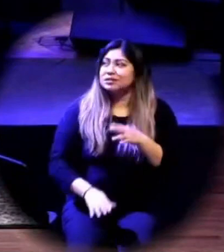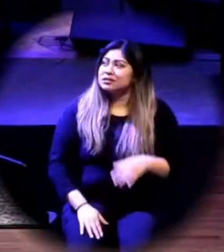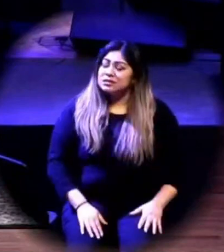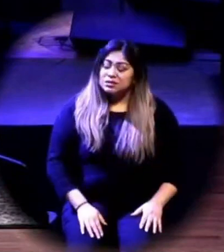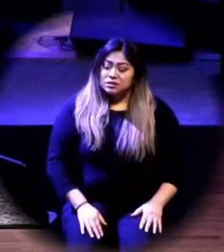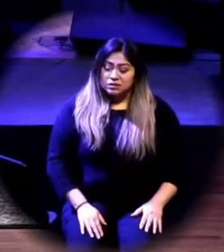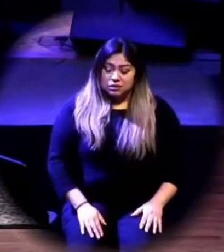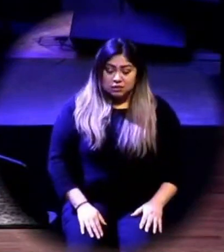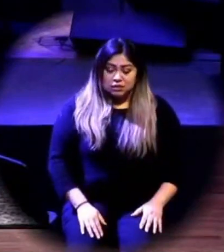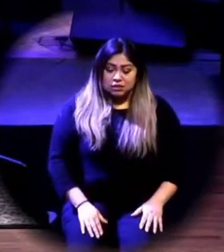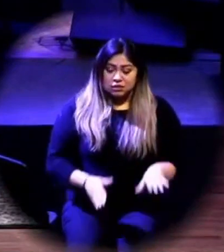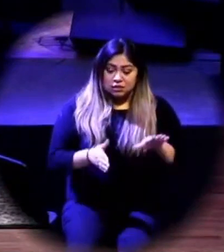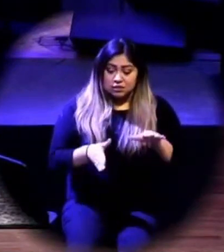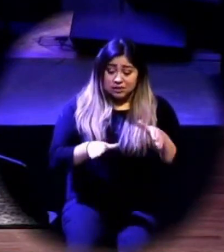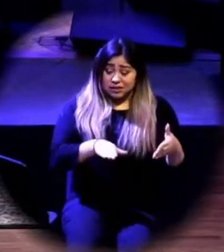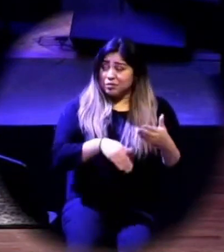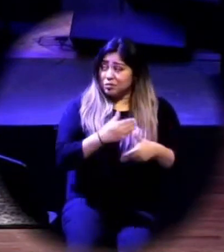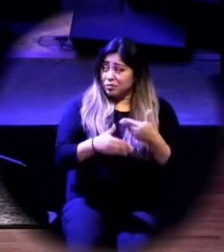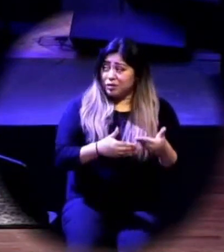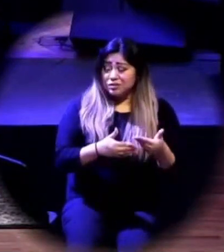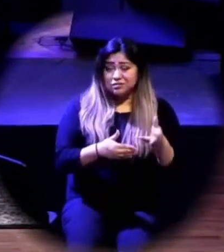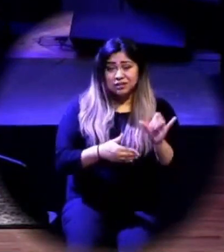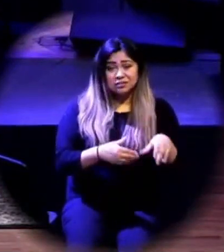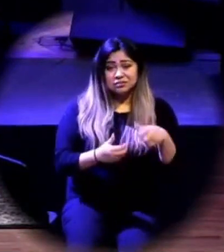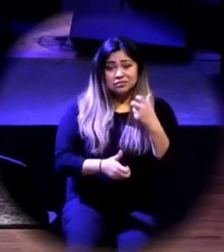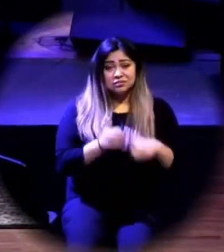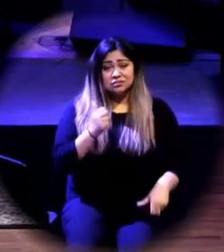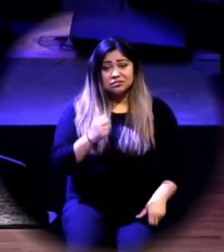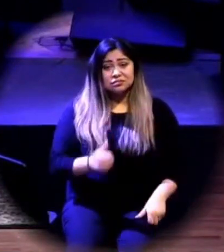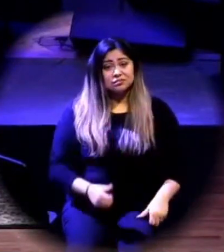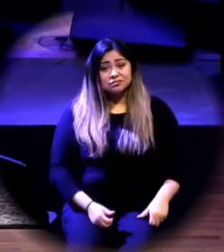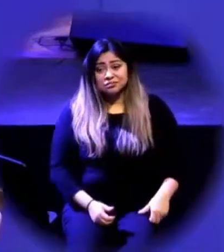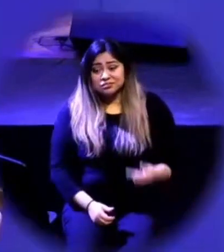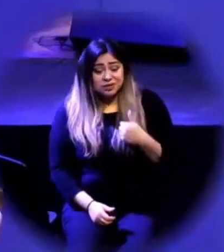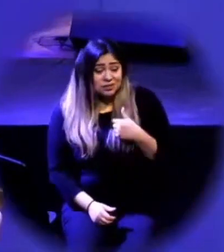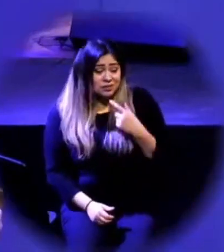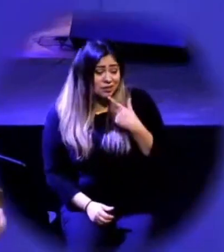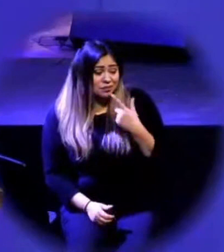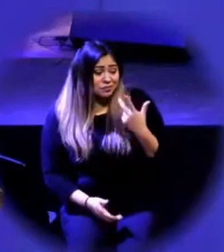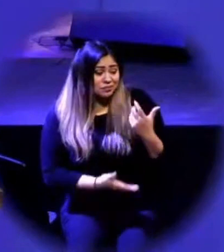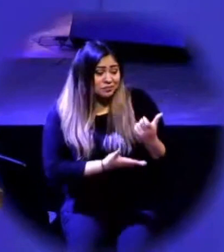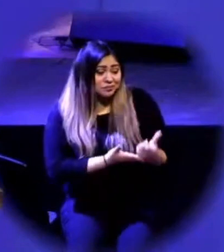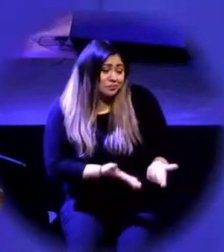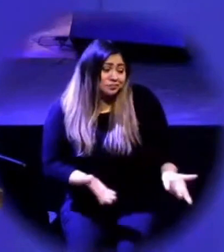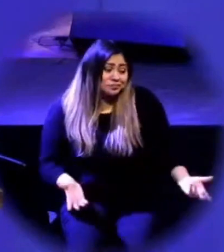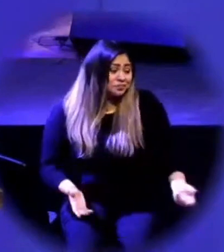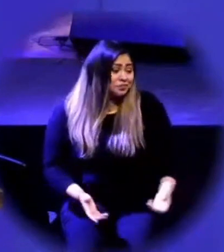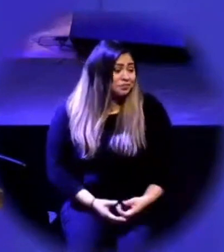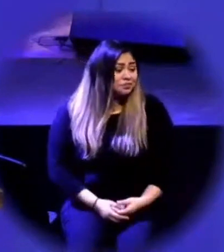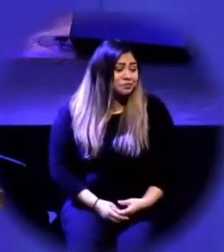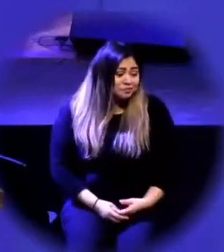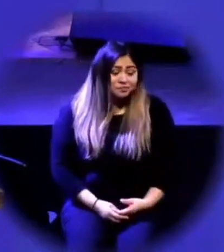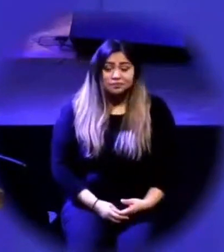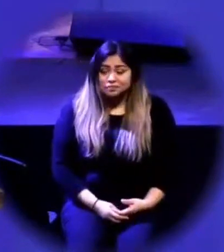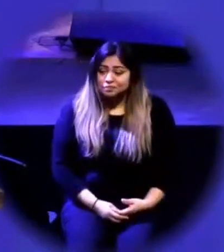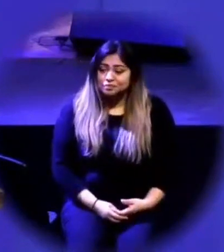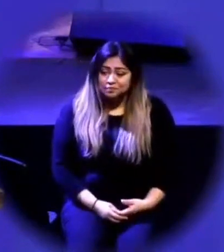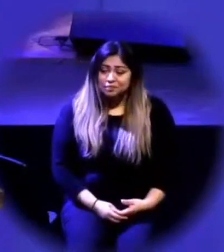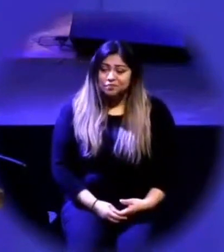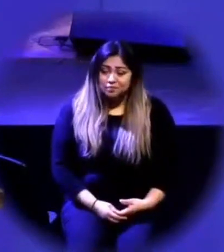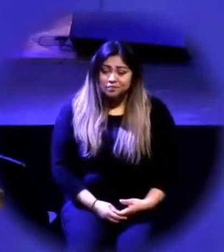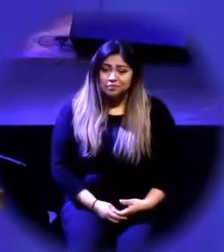hard." And I could only say amen, that we need to hear once again,